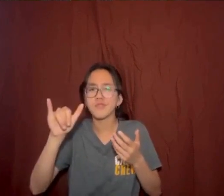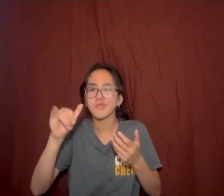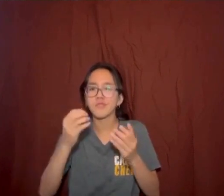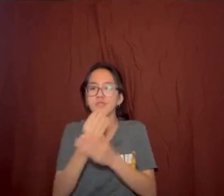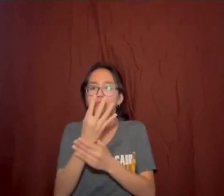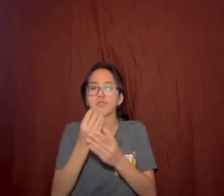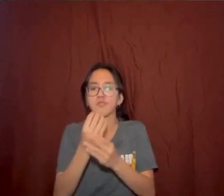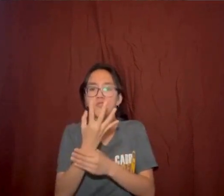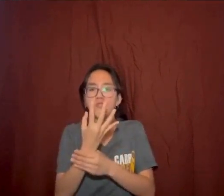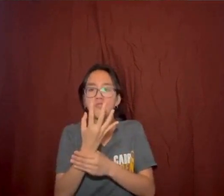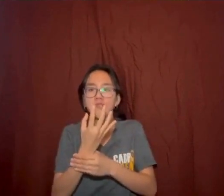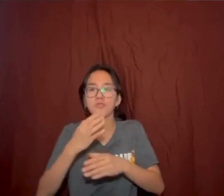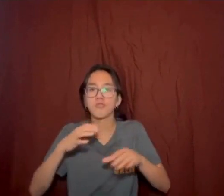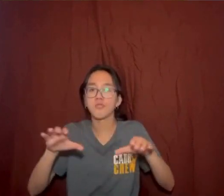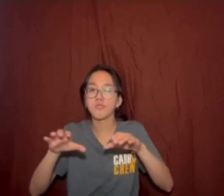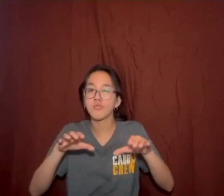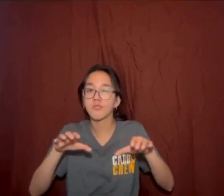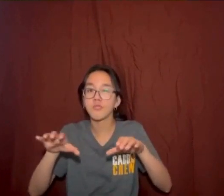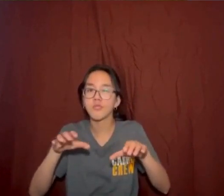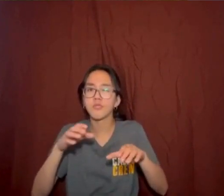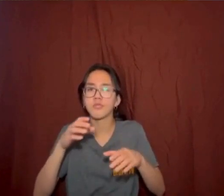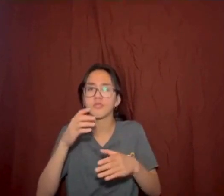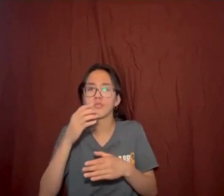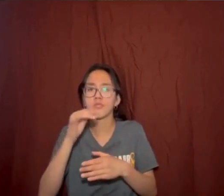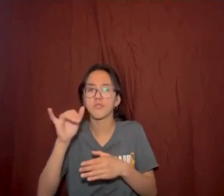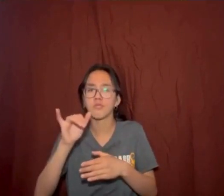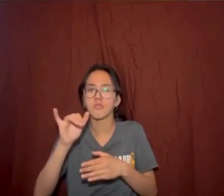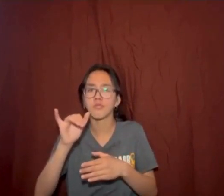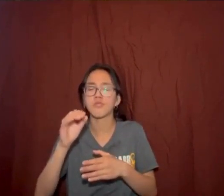and it acts a bit like a plant,